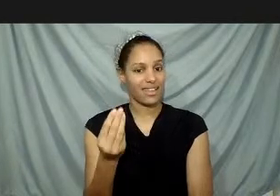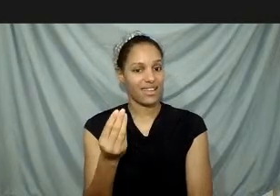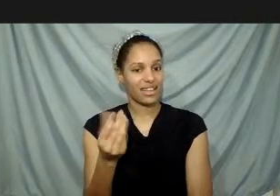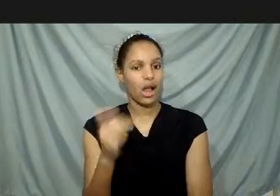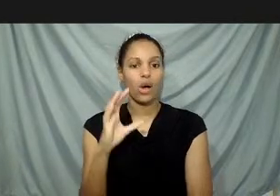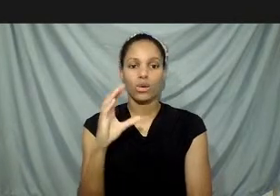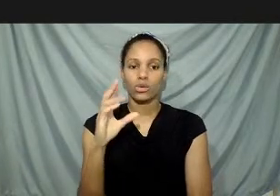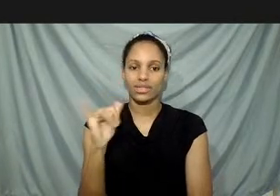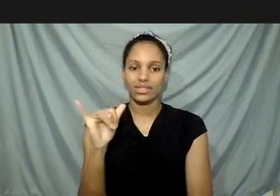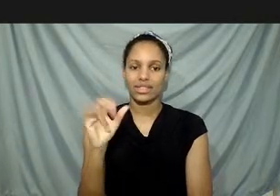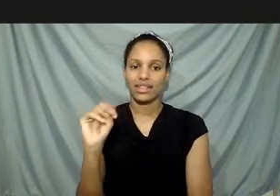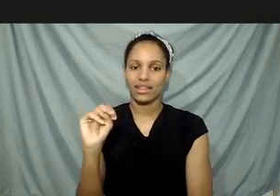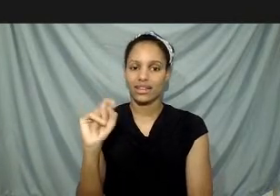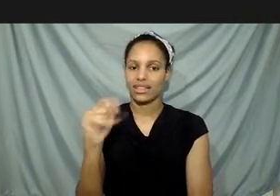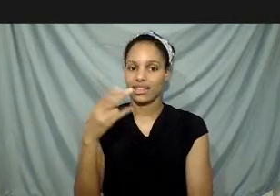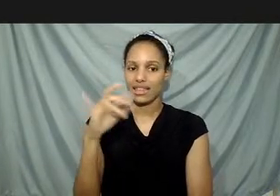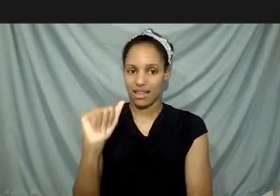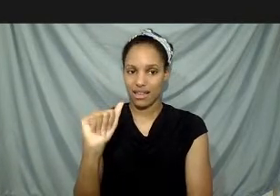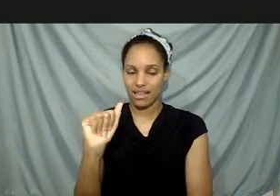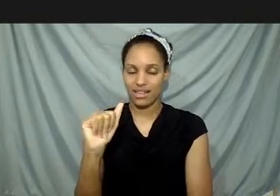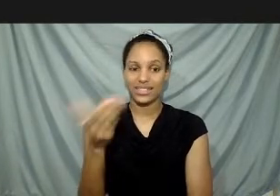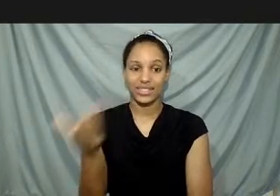say Cynthia Oliver? Yes. Y'all,